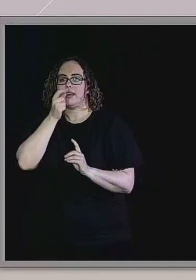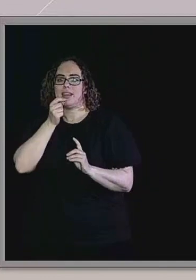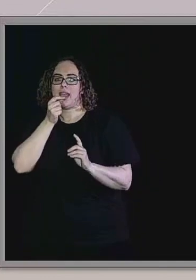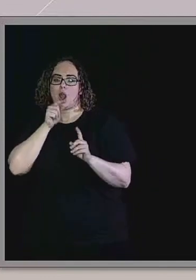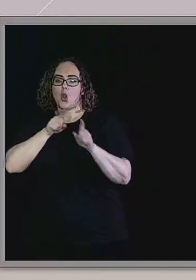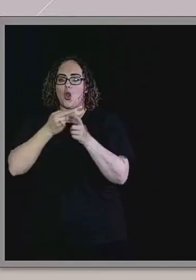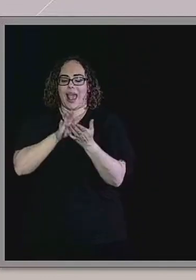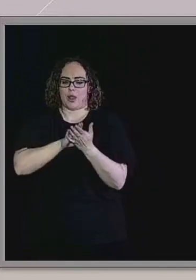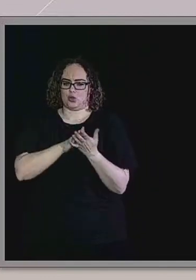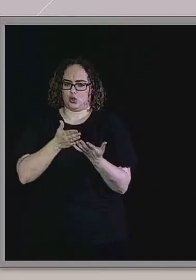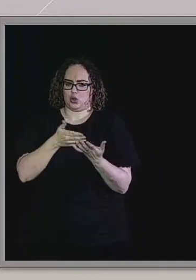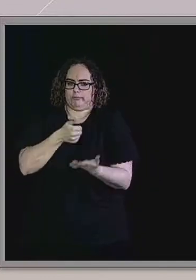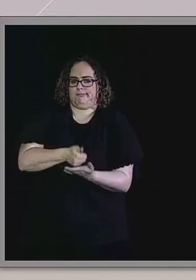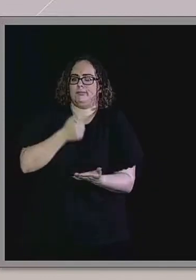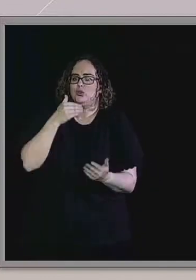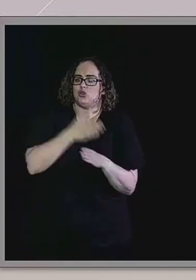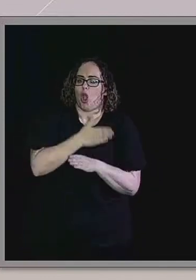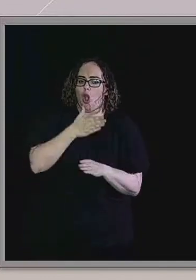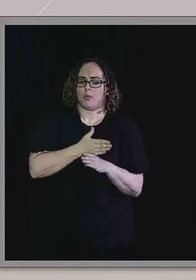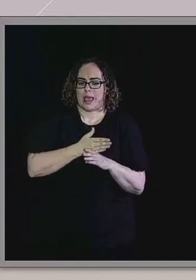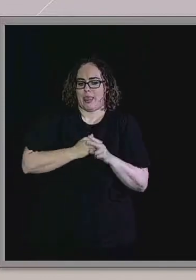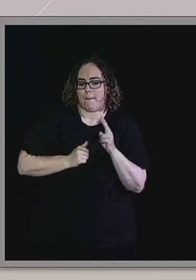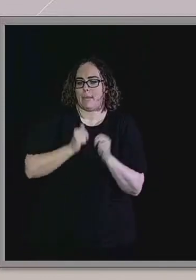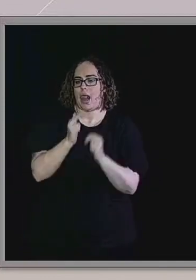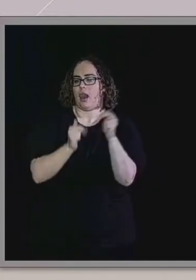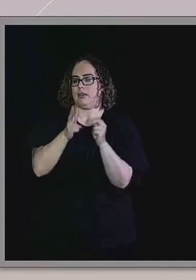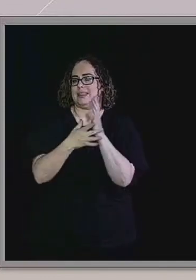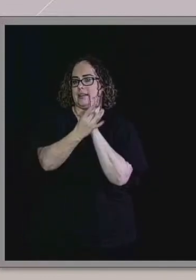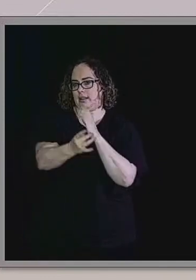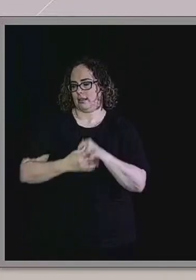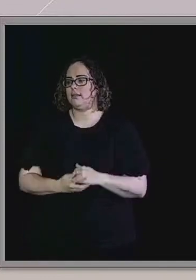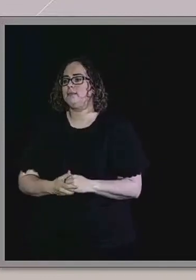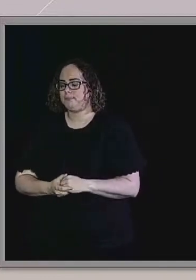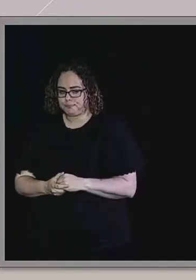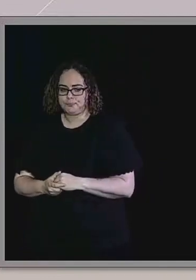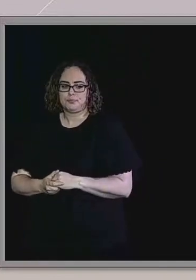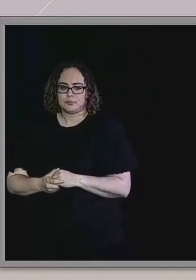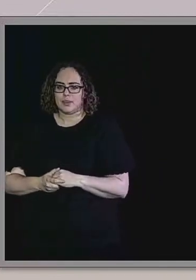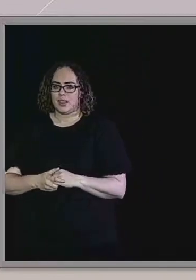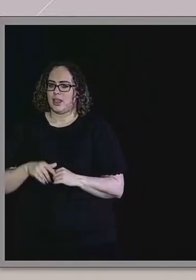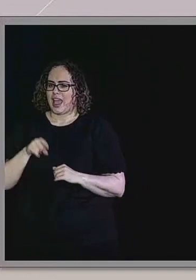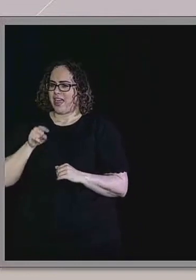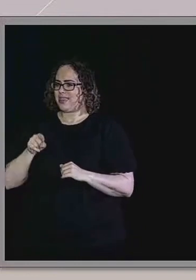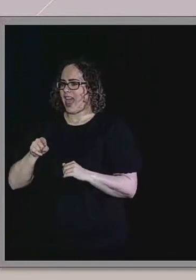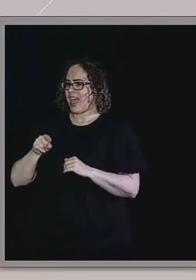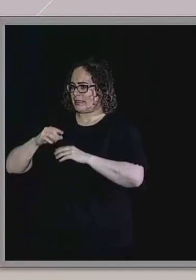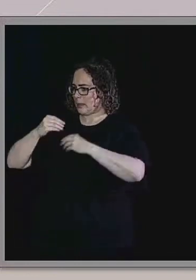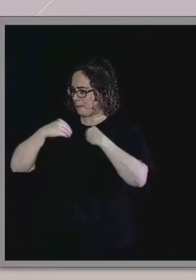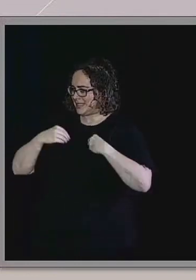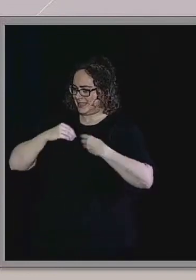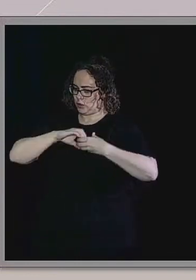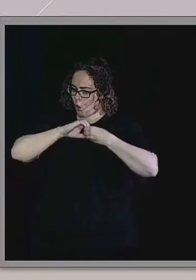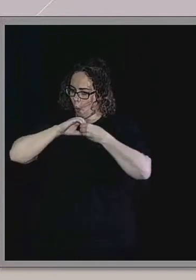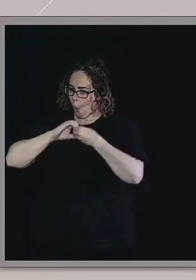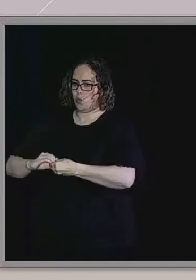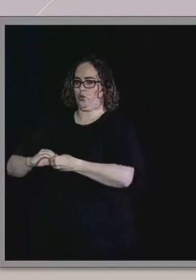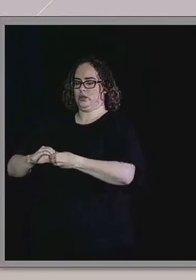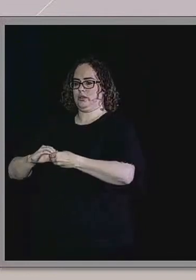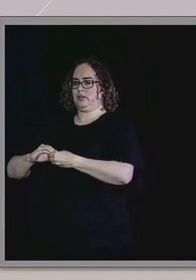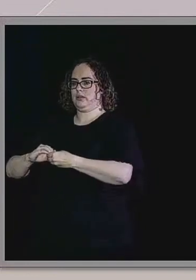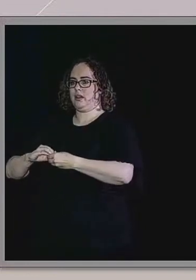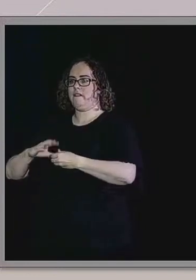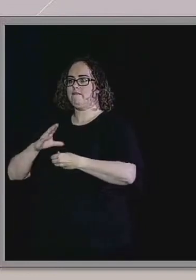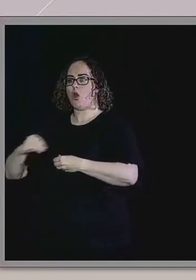jobs. Mm-hmm. So that's an achievement that we're all proud of, and it's owned by the nation. That business is owned by the nation,